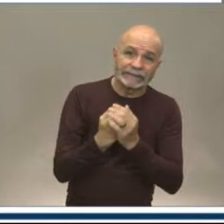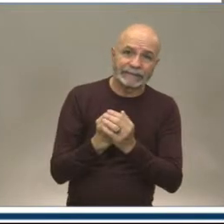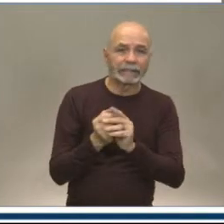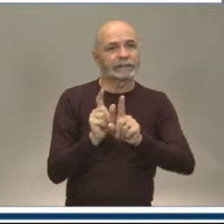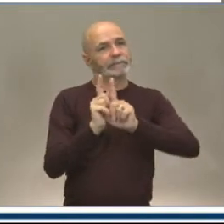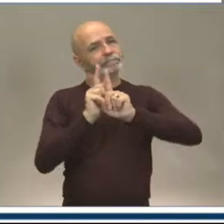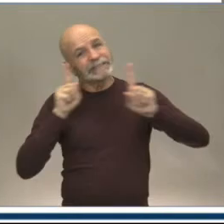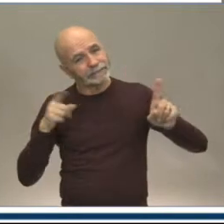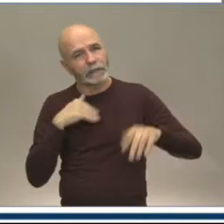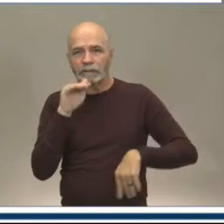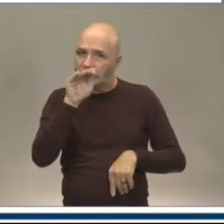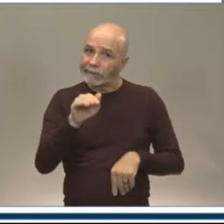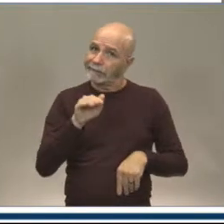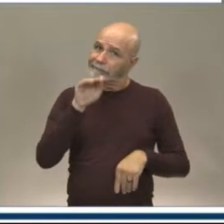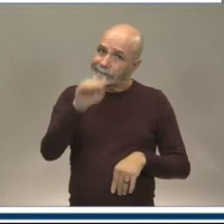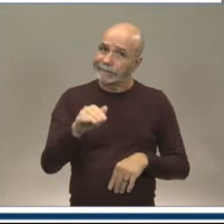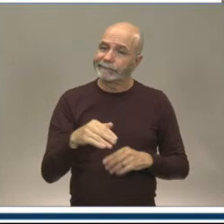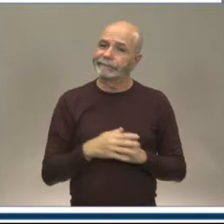creepy.